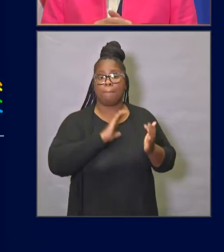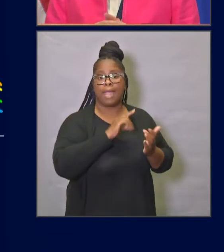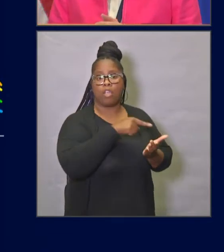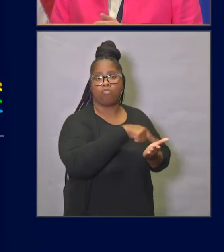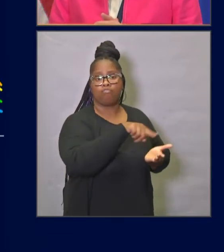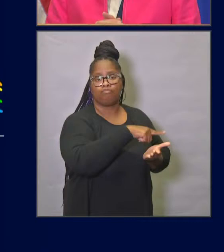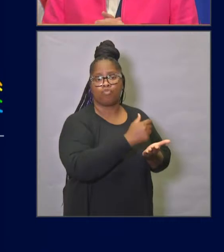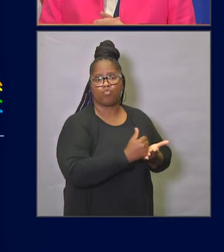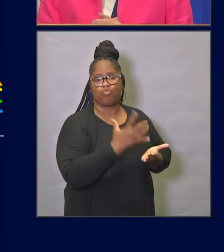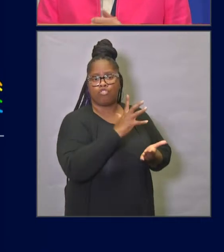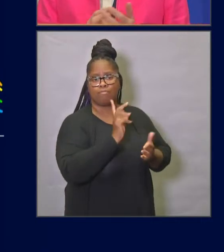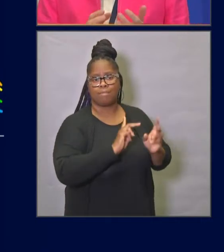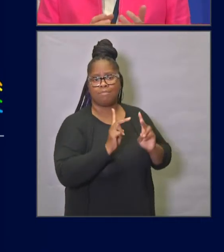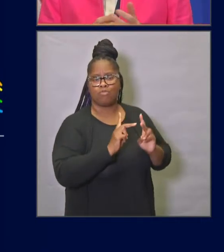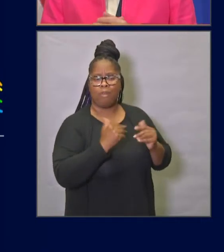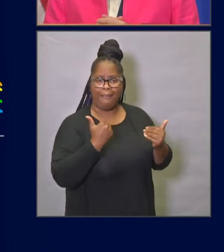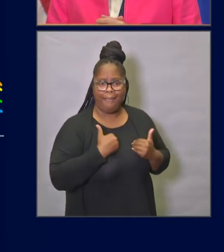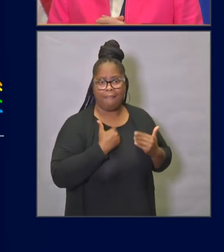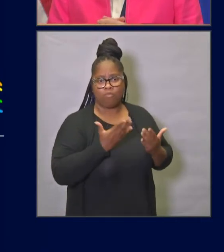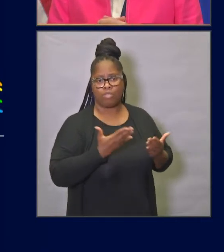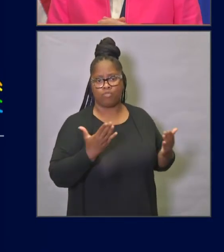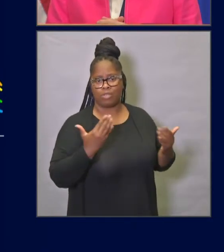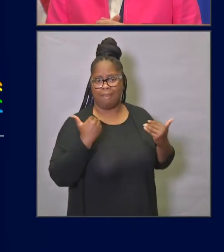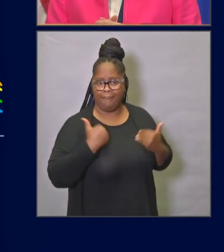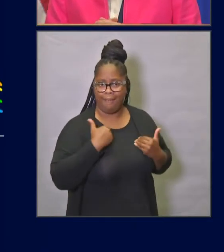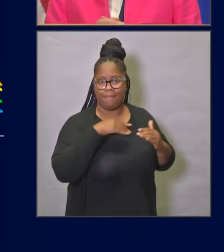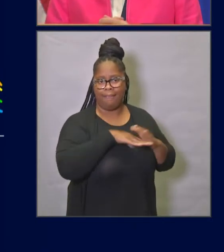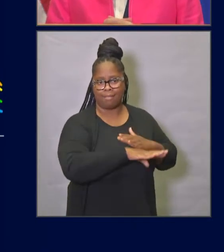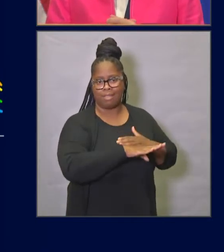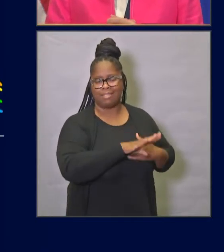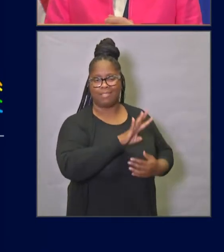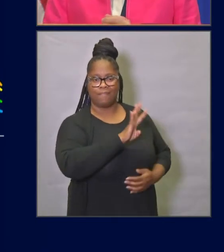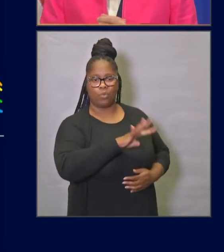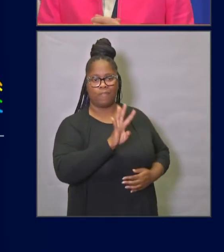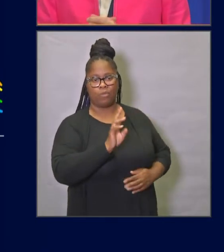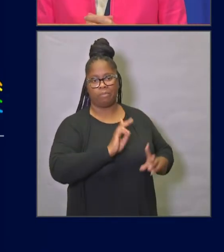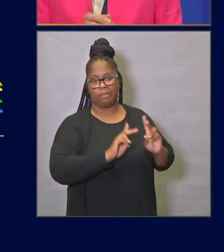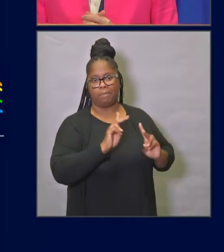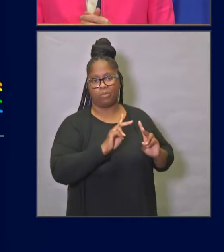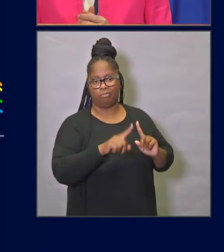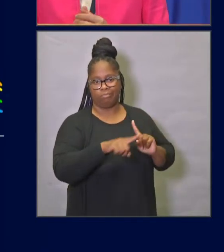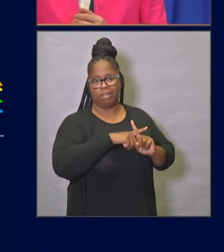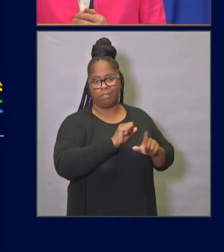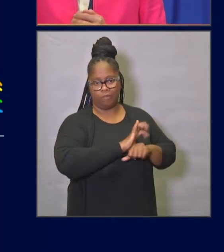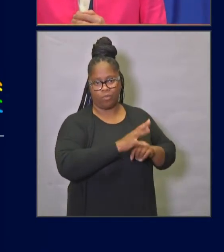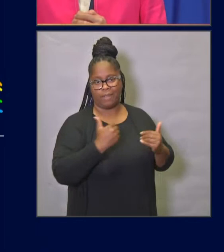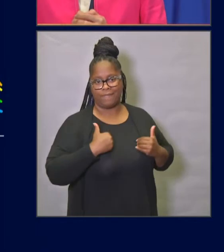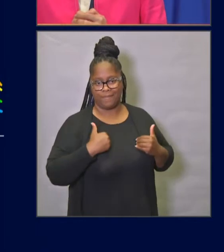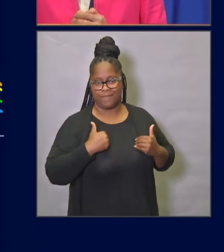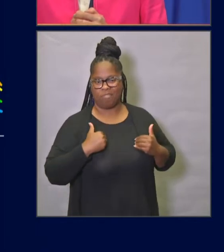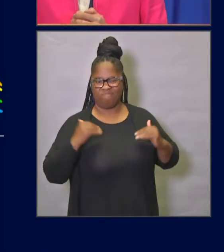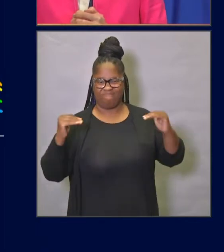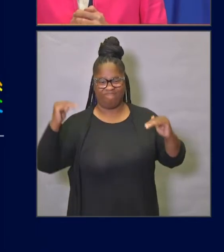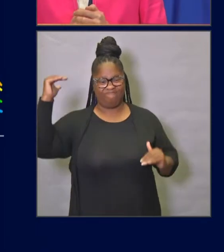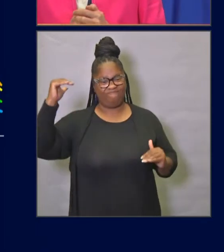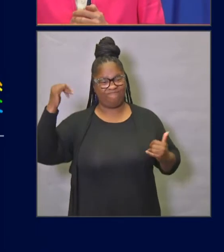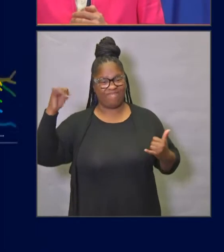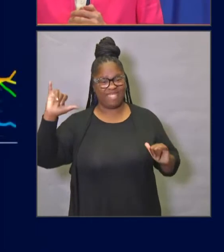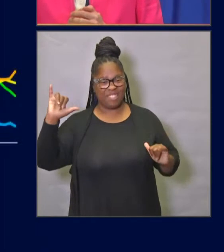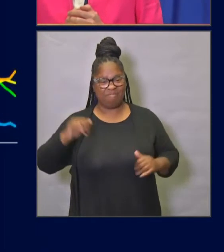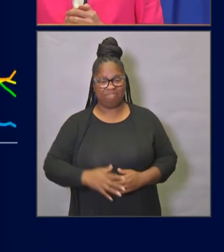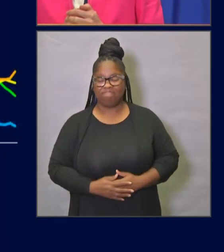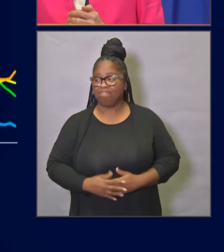areas with the most resources, where they have 44 cases now per 100,000 people. Next slide.